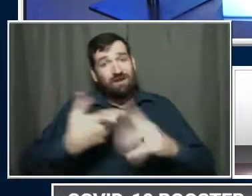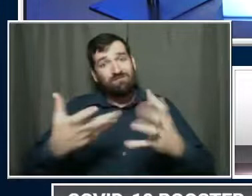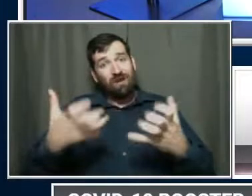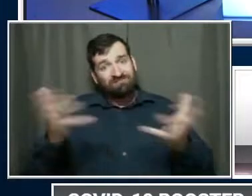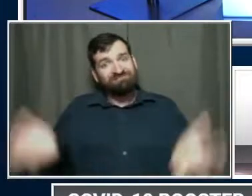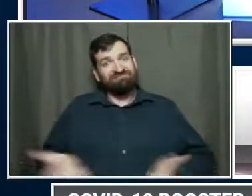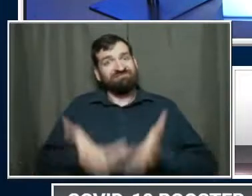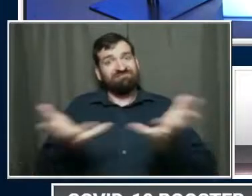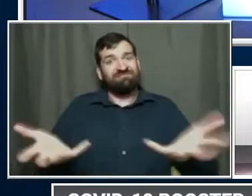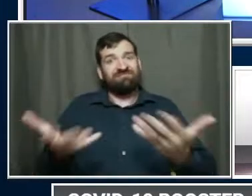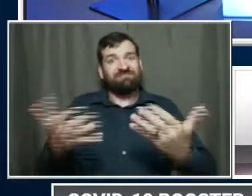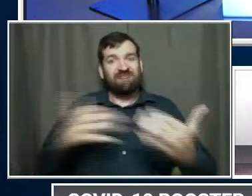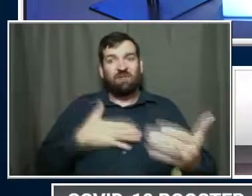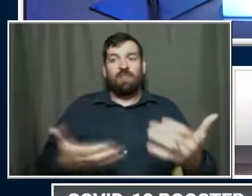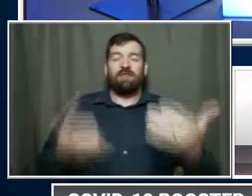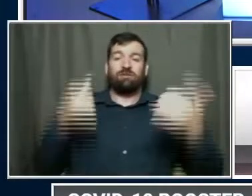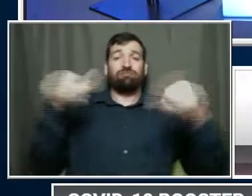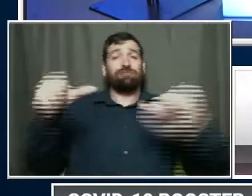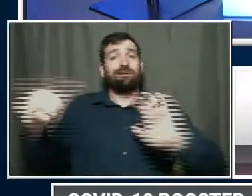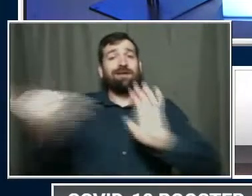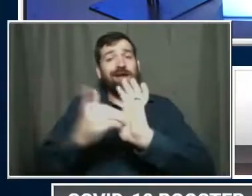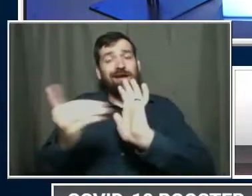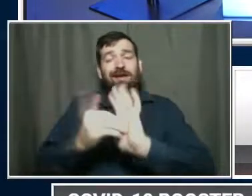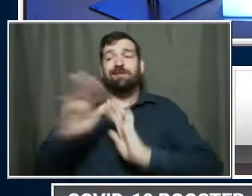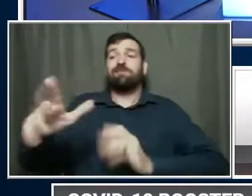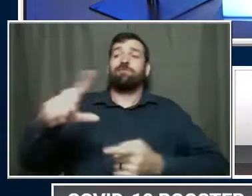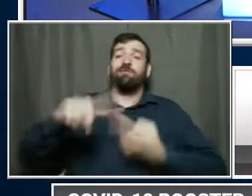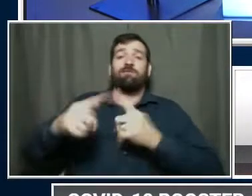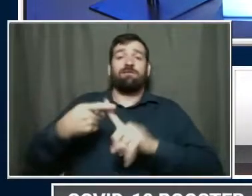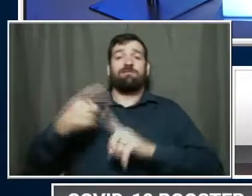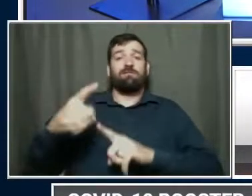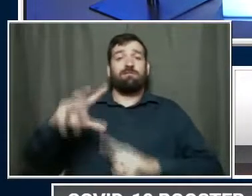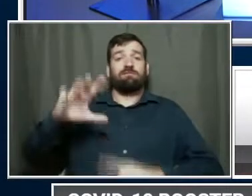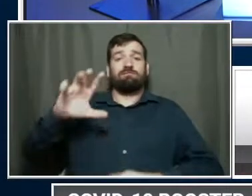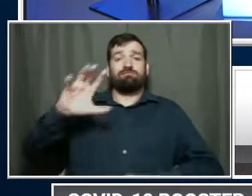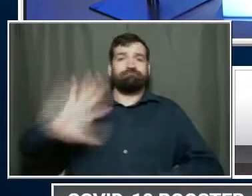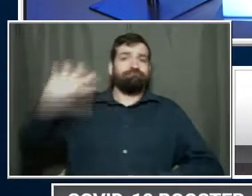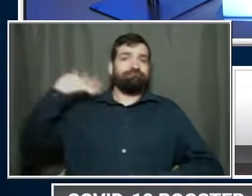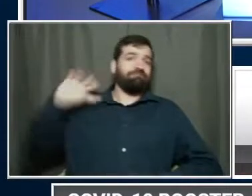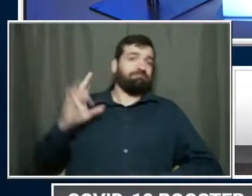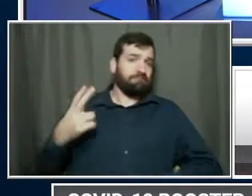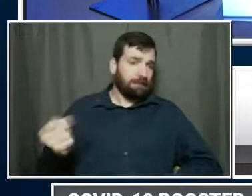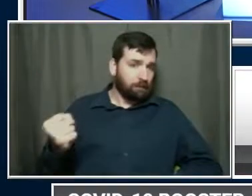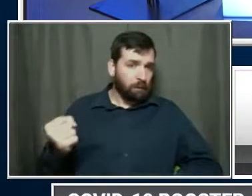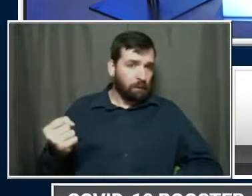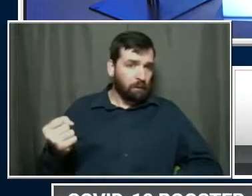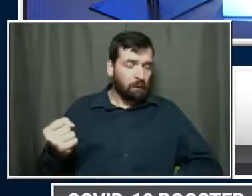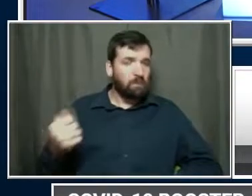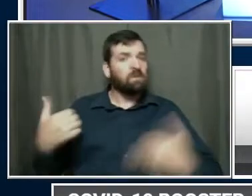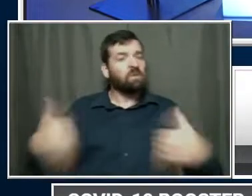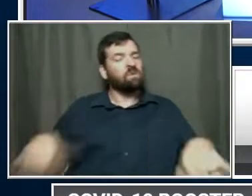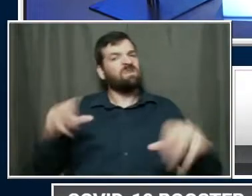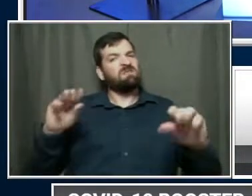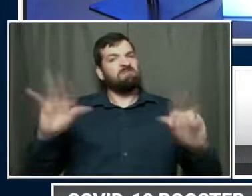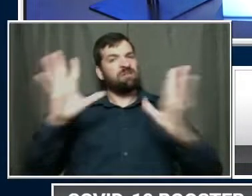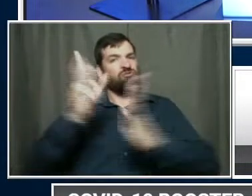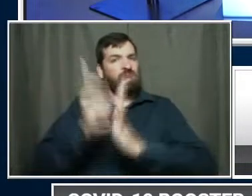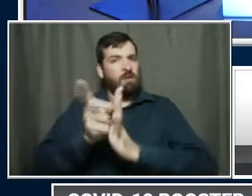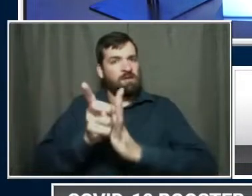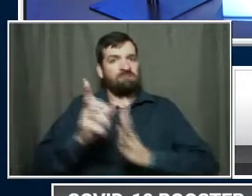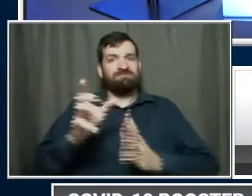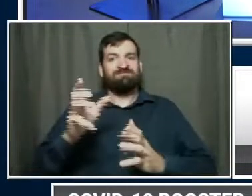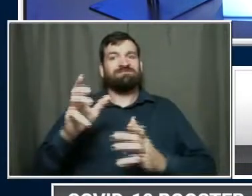to repost, and then you found your old friend from high school, and it all just came together. It was kind of a magical moment. You're part of what's called a kidney